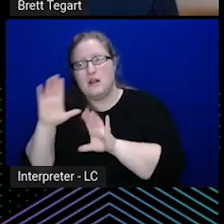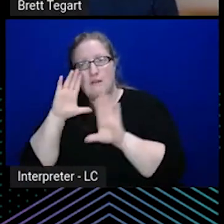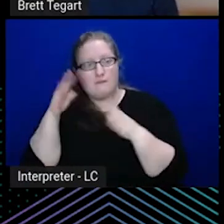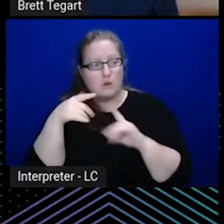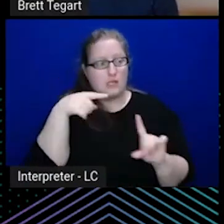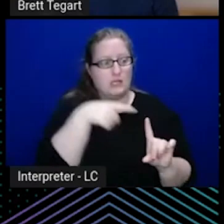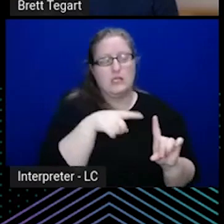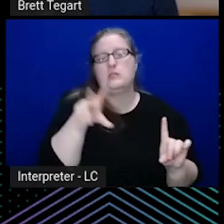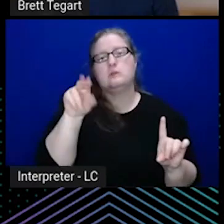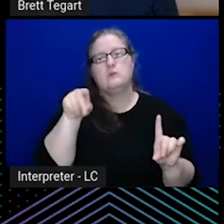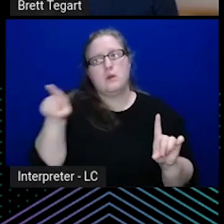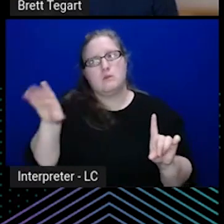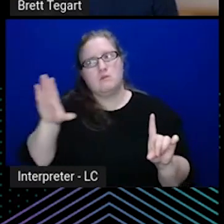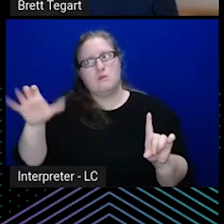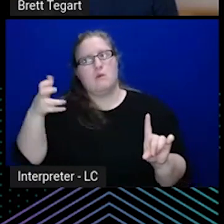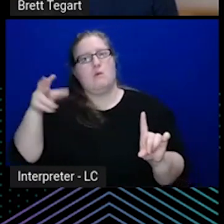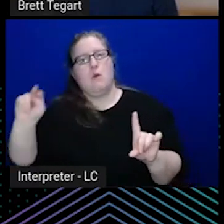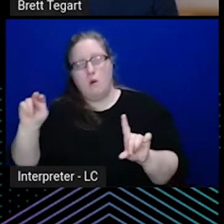right?